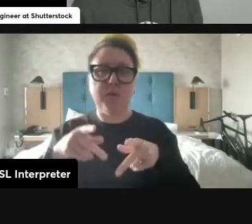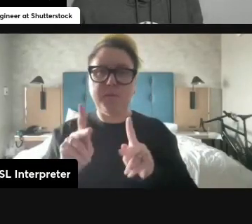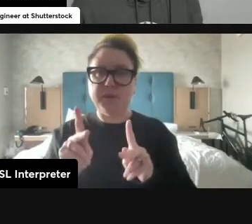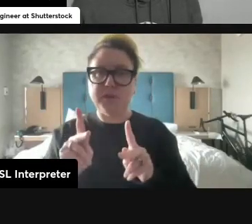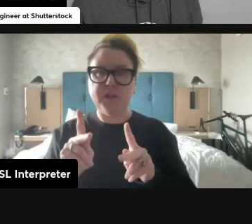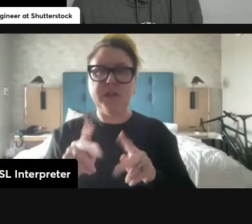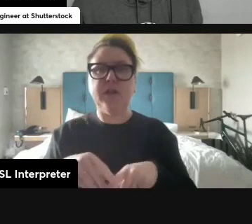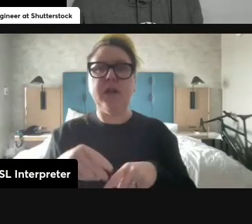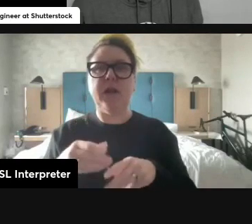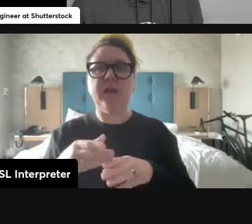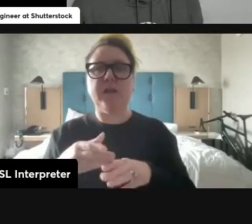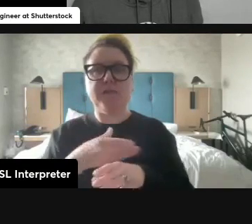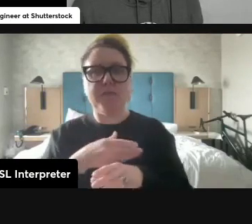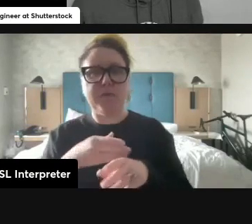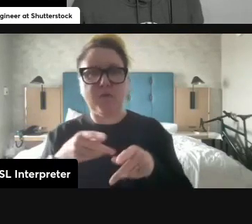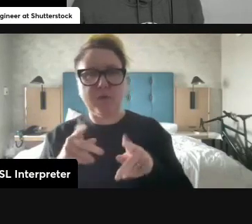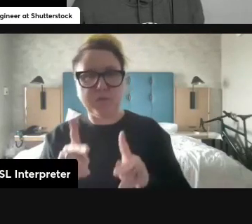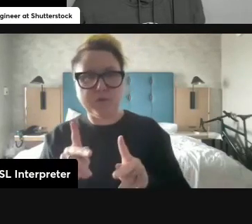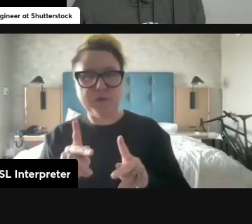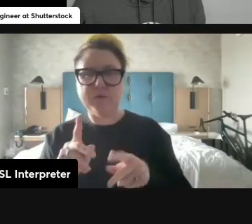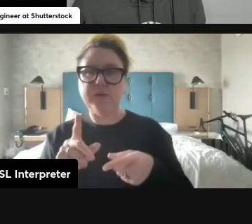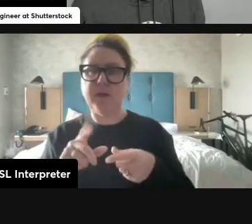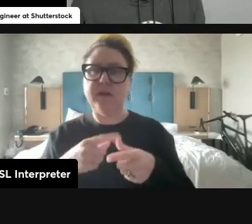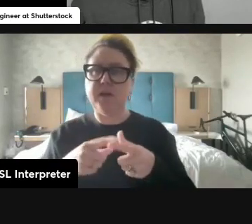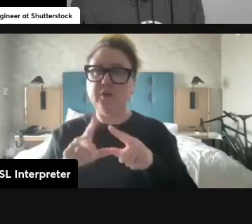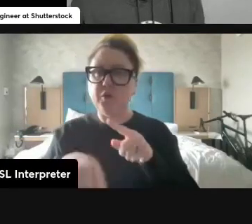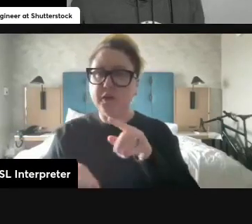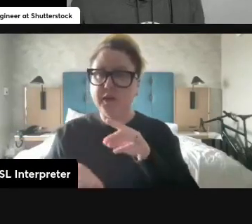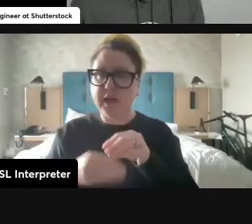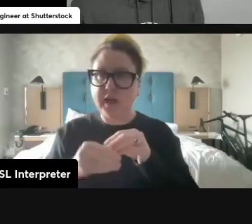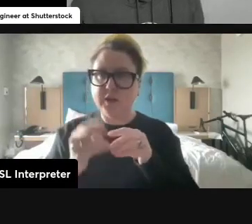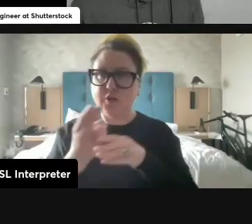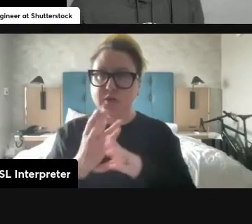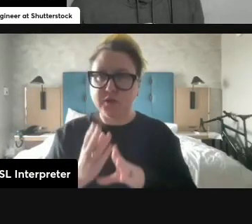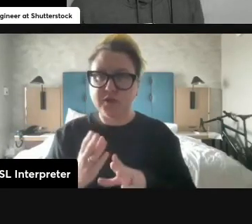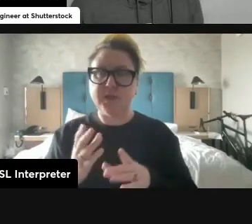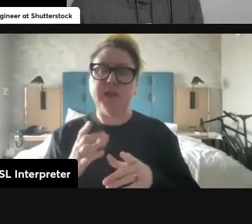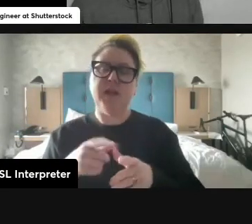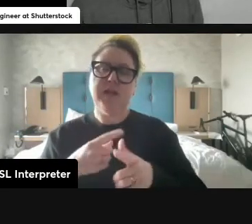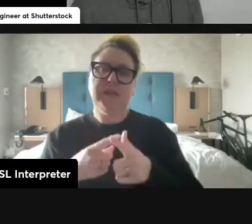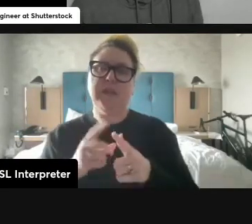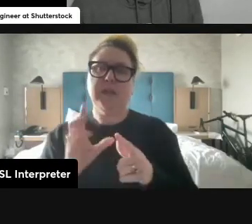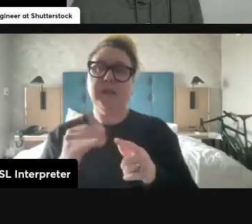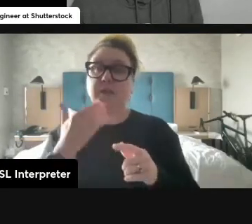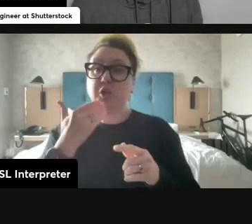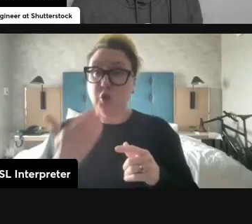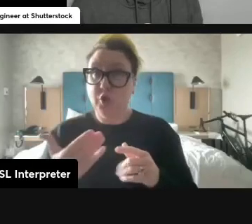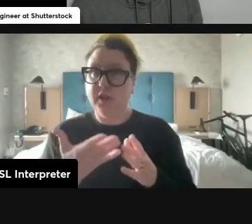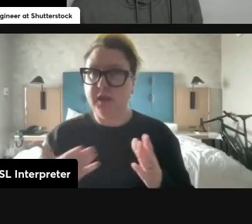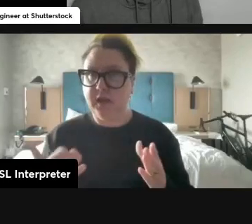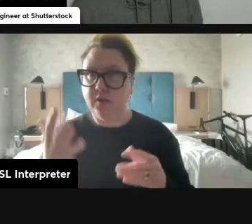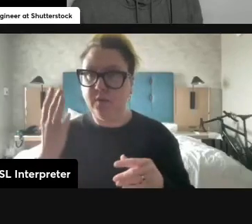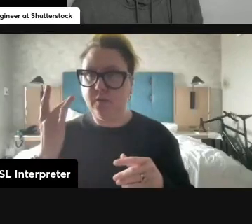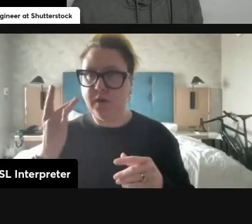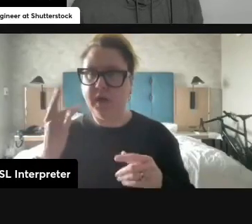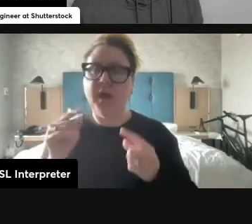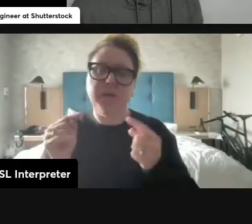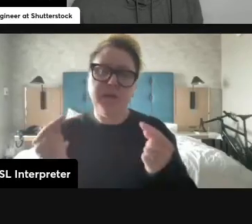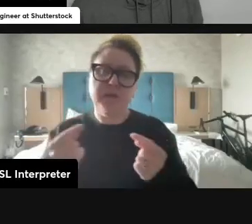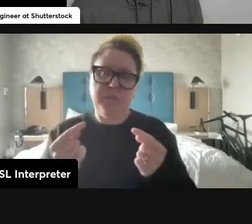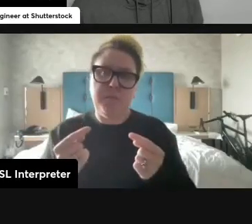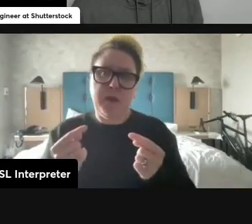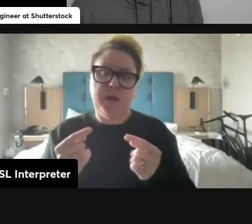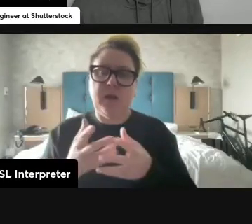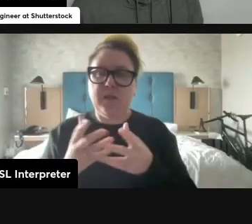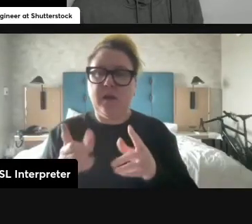were permissions, and then there was no way to add users, and there wasn't. And so that's a good thing. It's a pain in a